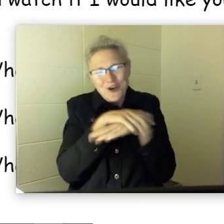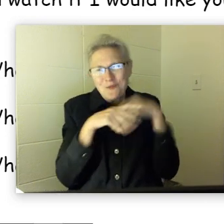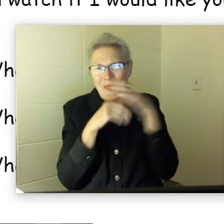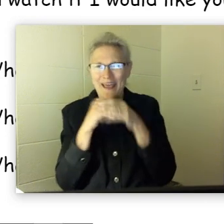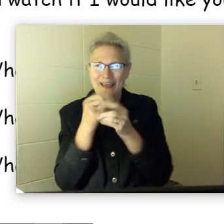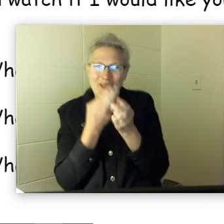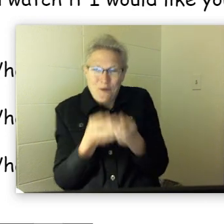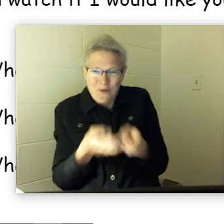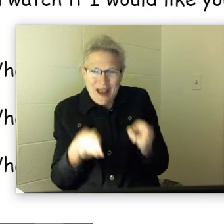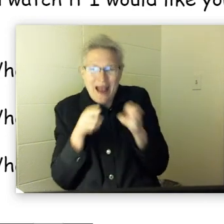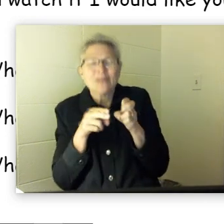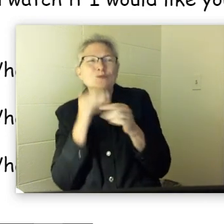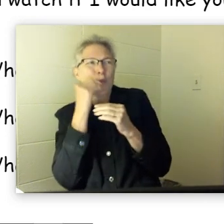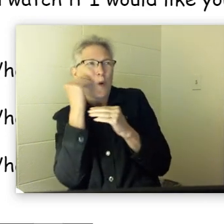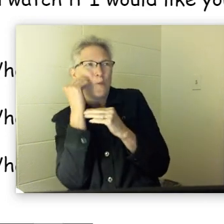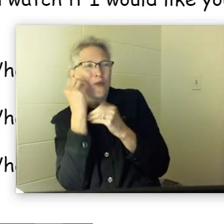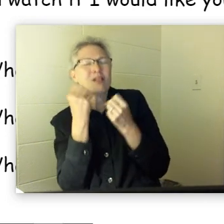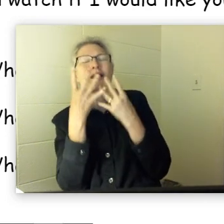to eat.